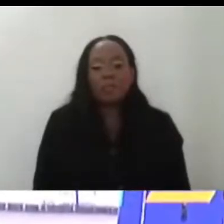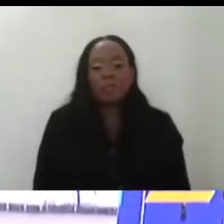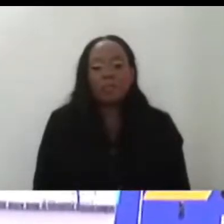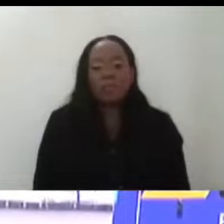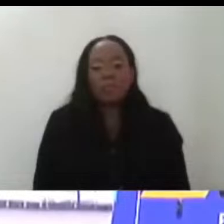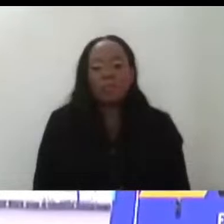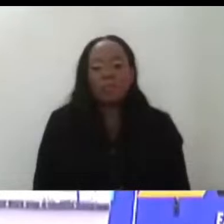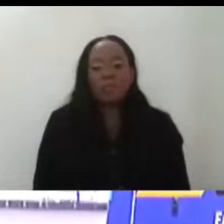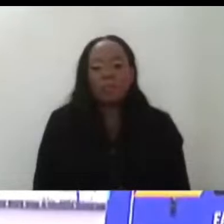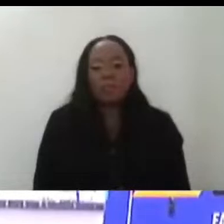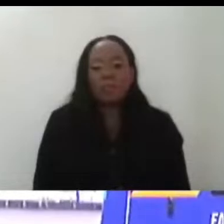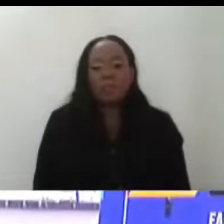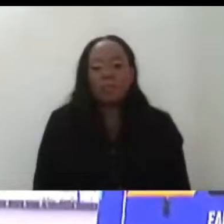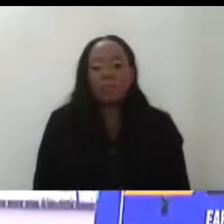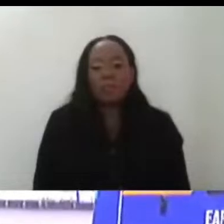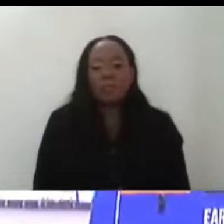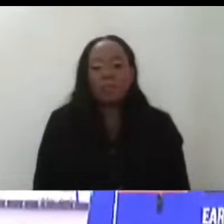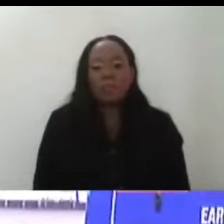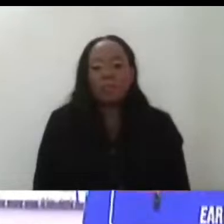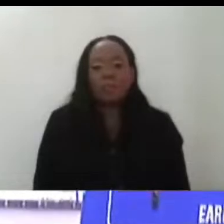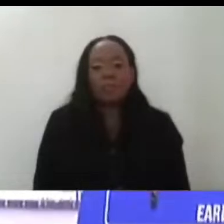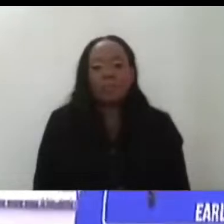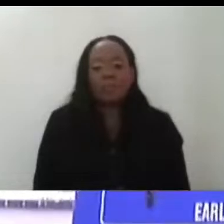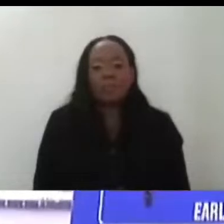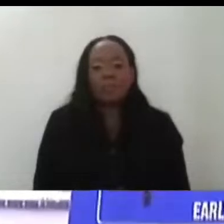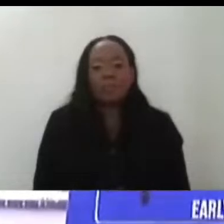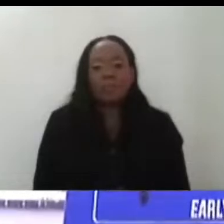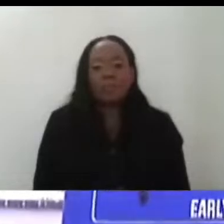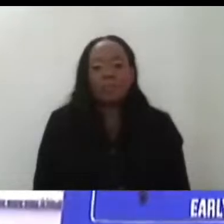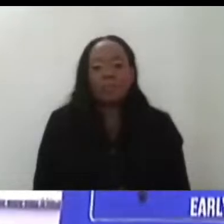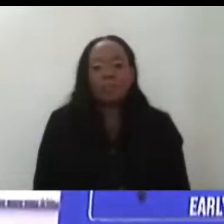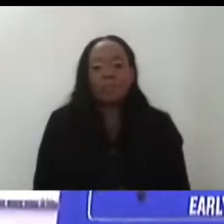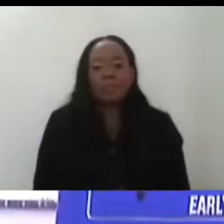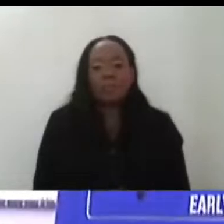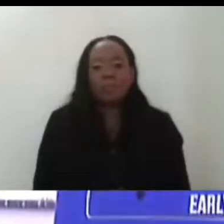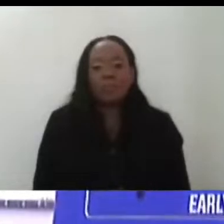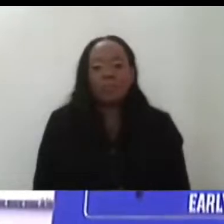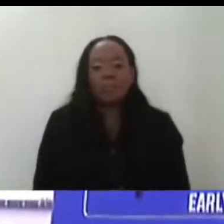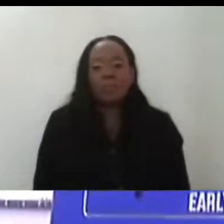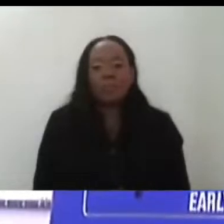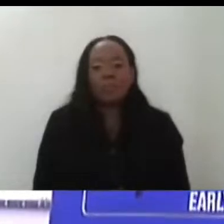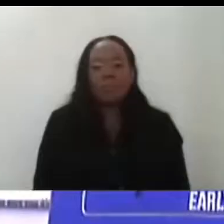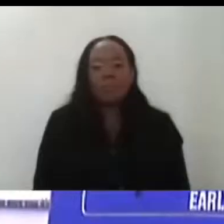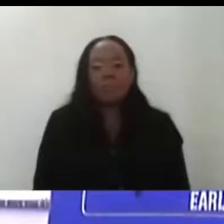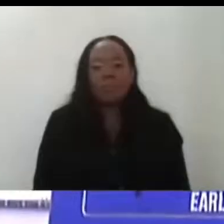They start back. Come right back. They come right back, but you got all over there.